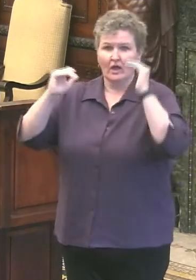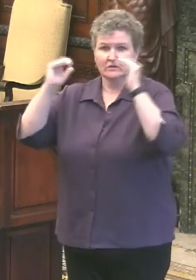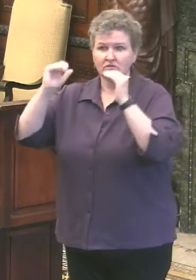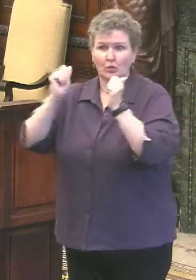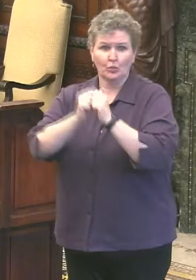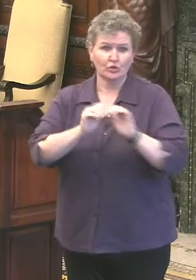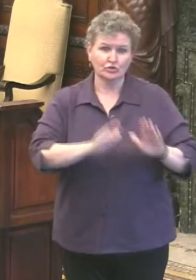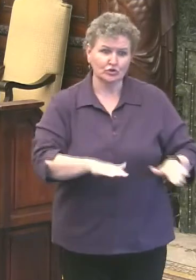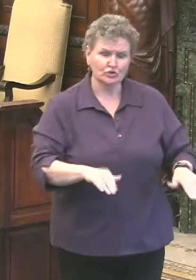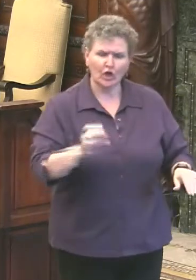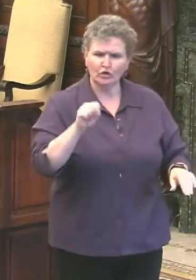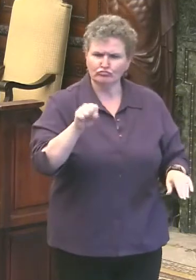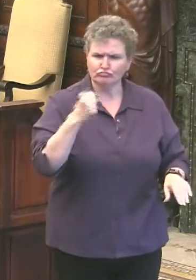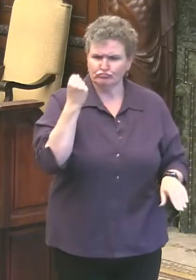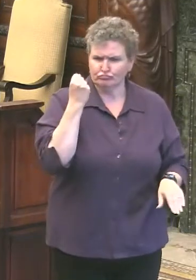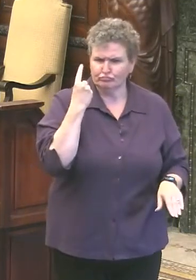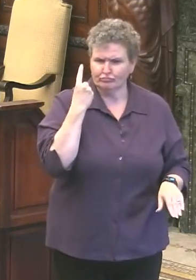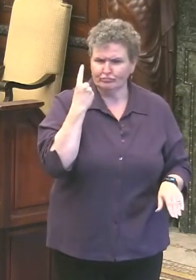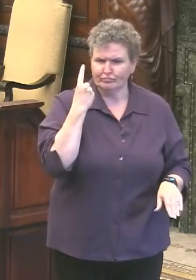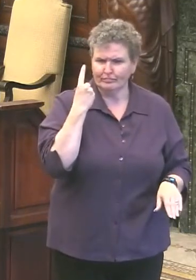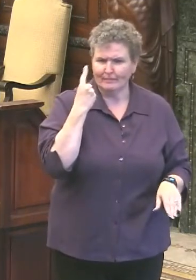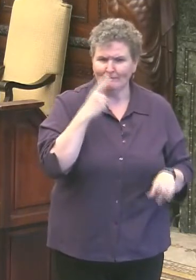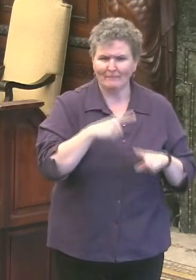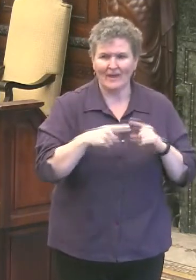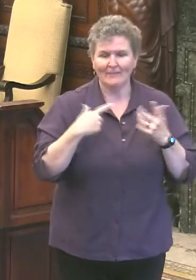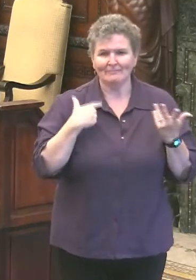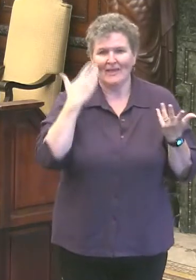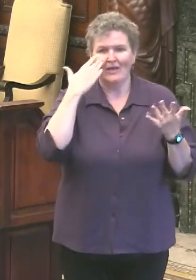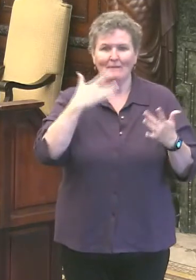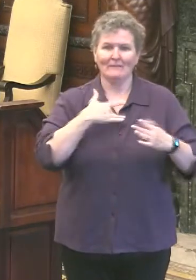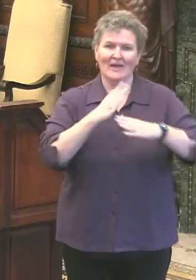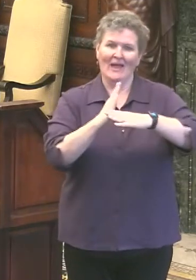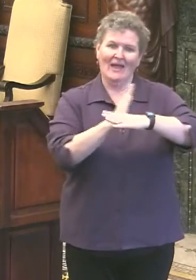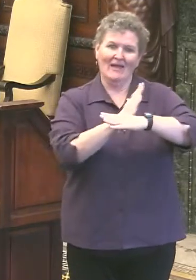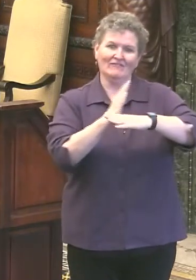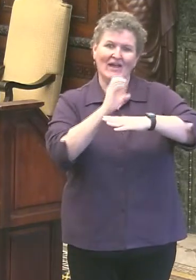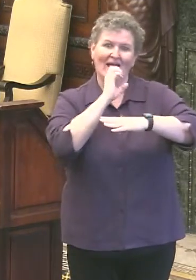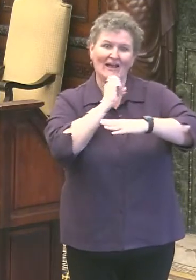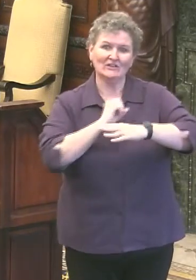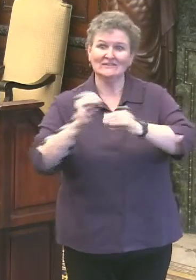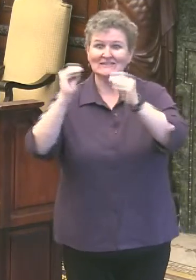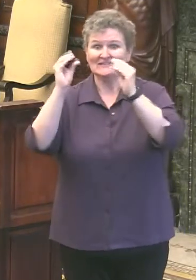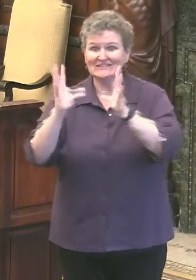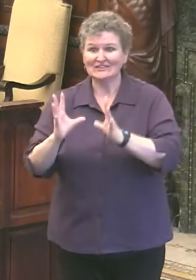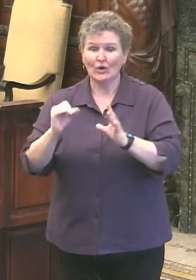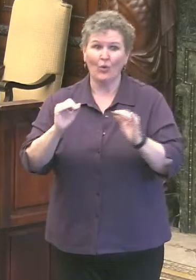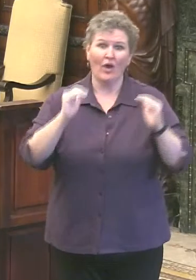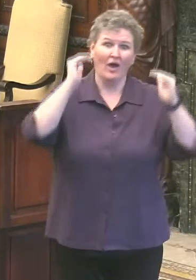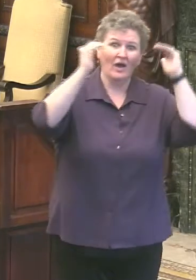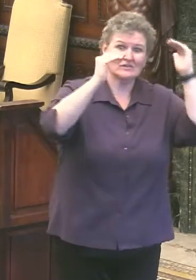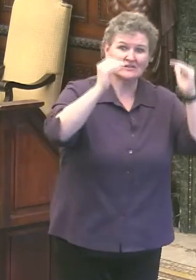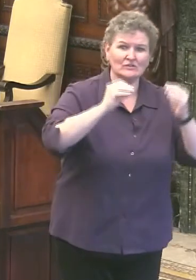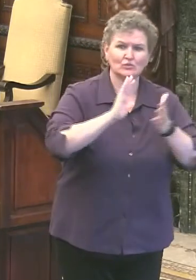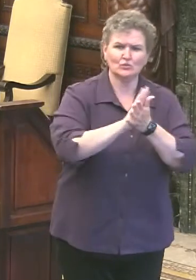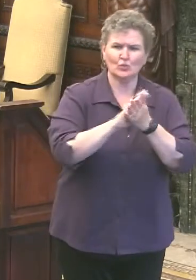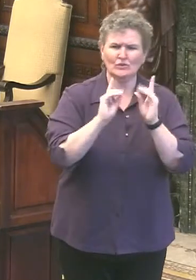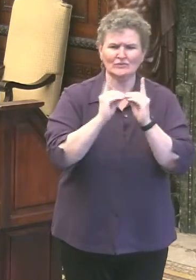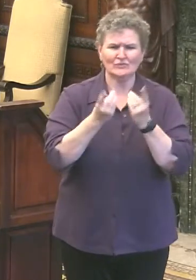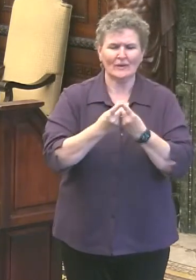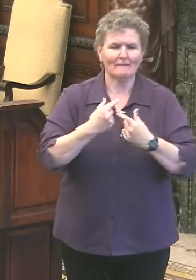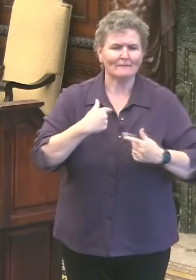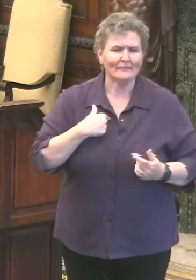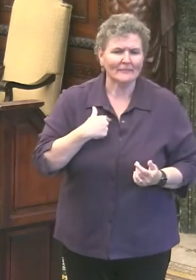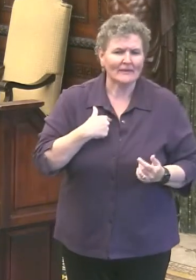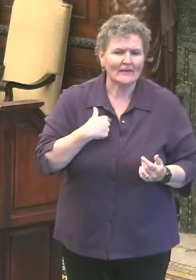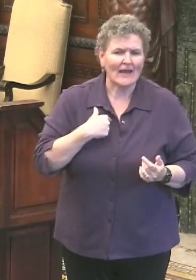children. I don't know what the average age of a school teacher is or an adult in the Philadelphia school district, but what are they